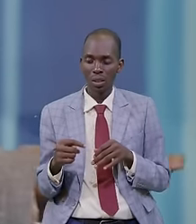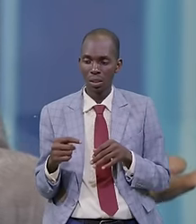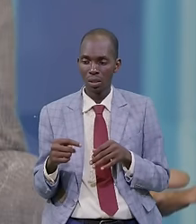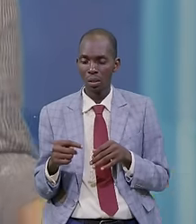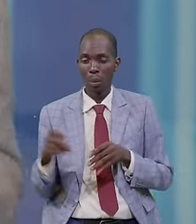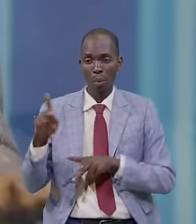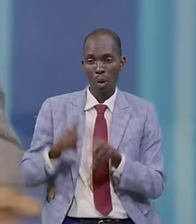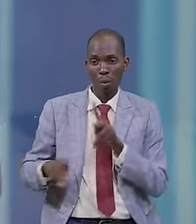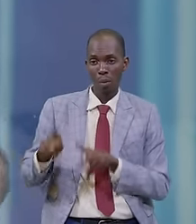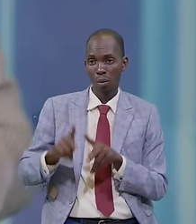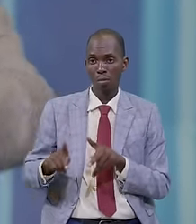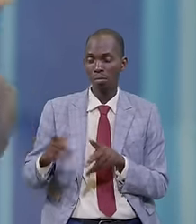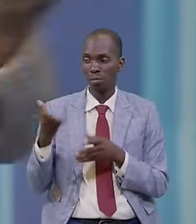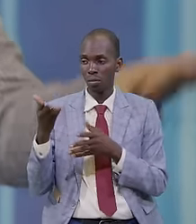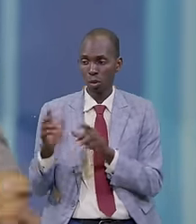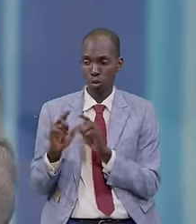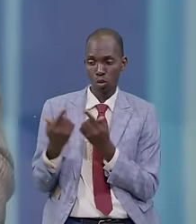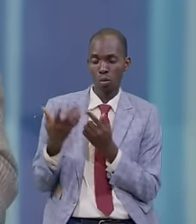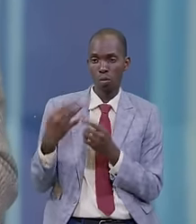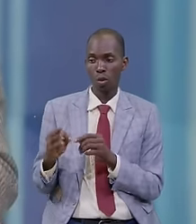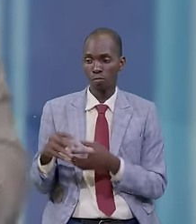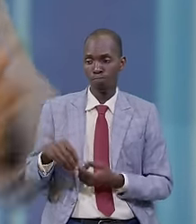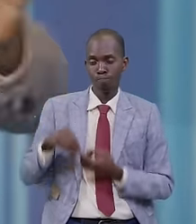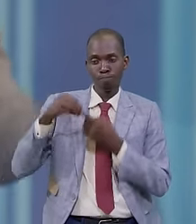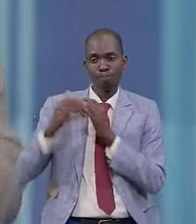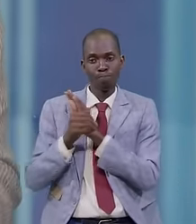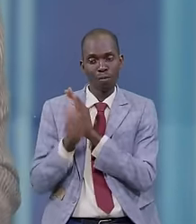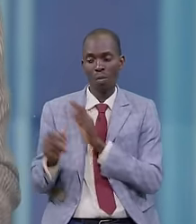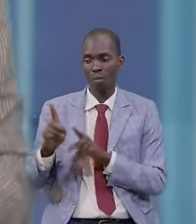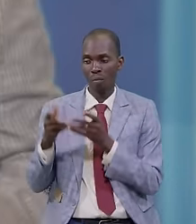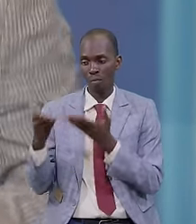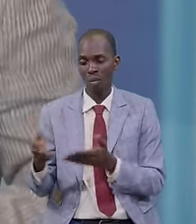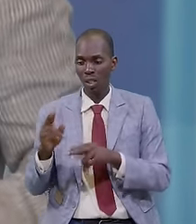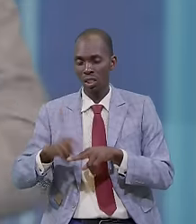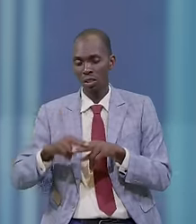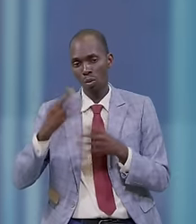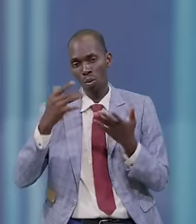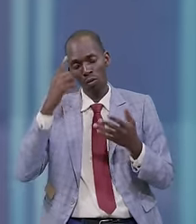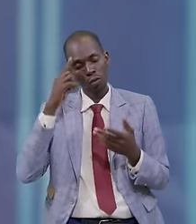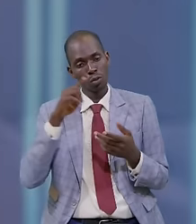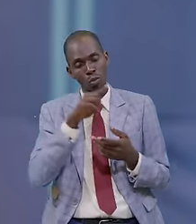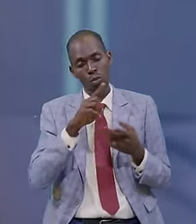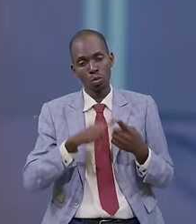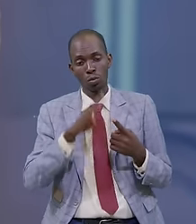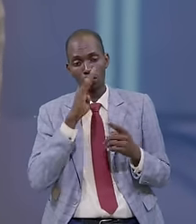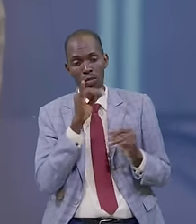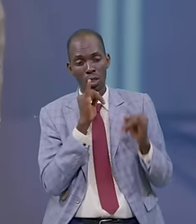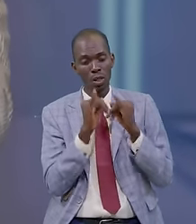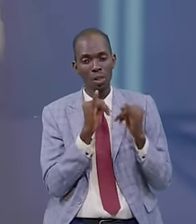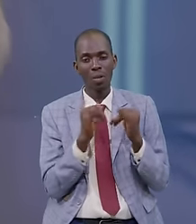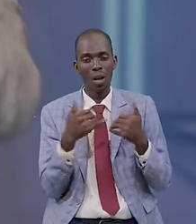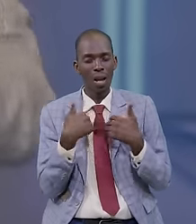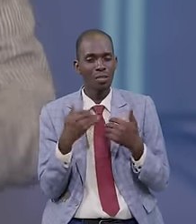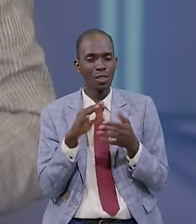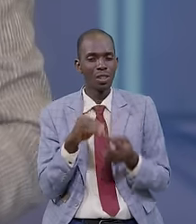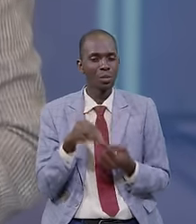have mastered. They have not heard your special gift and your special achievement. What they can see first is